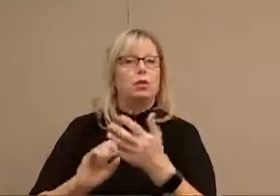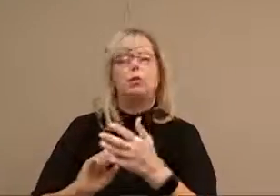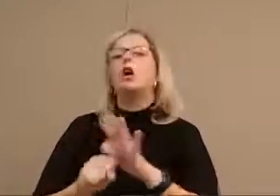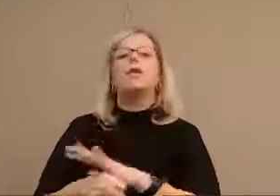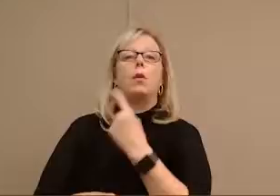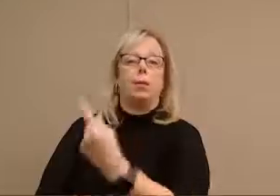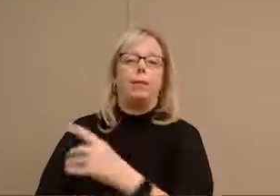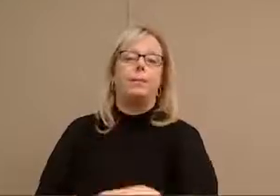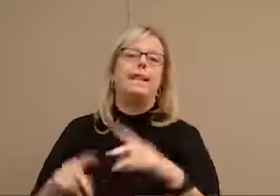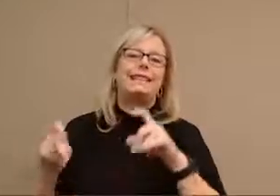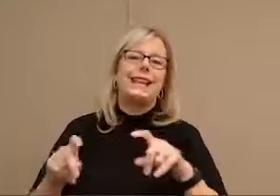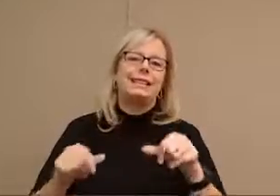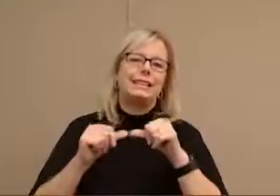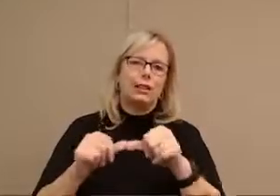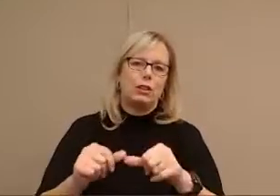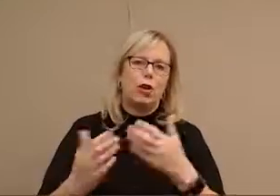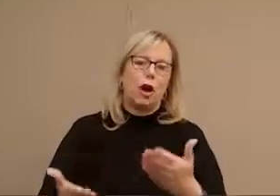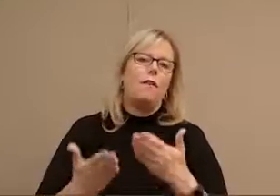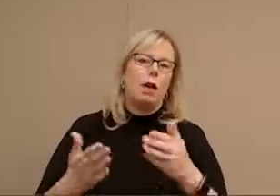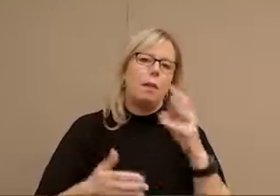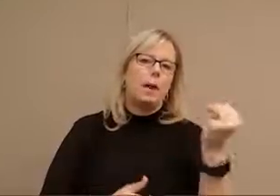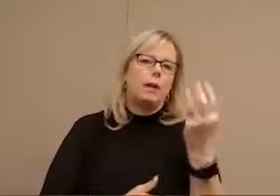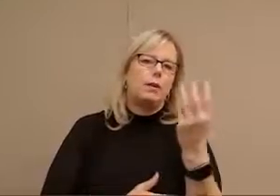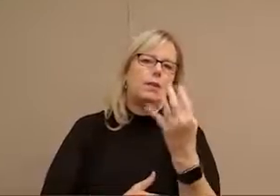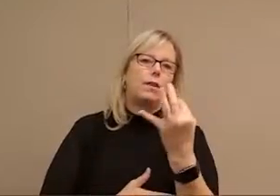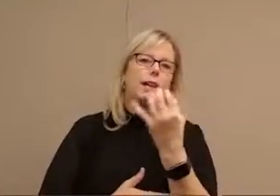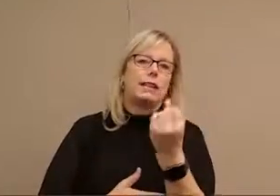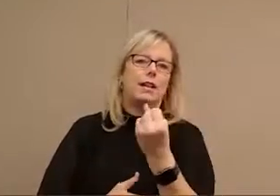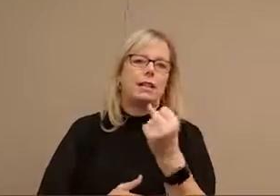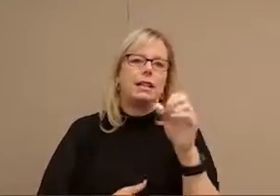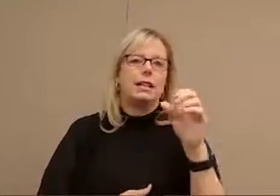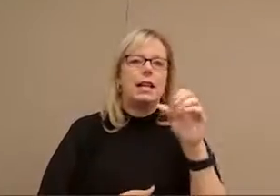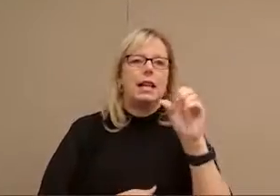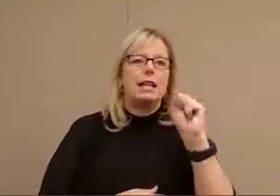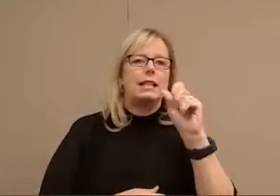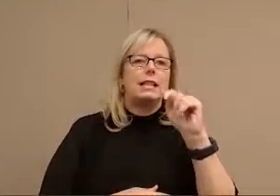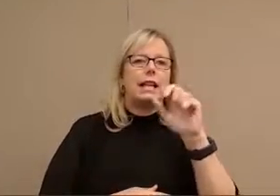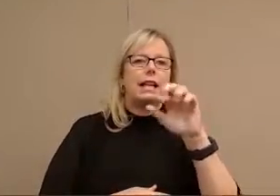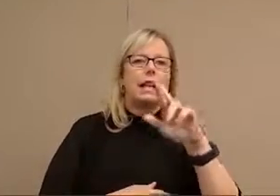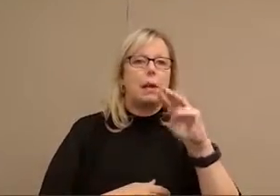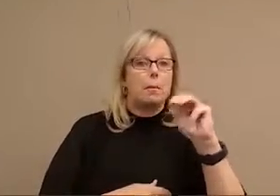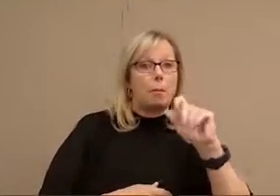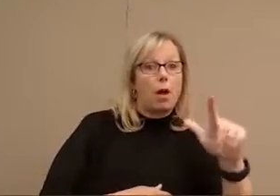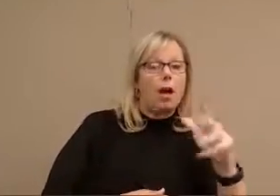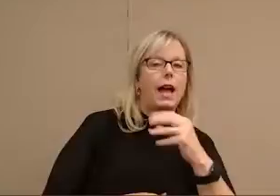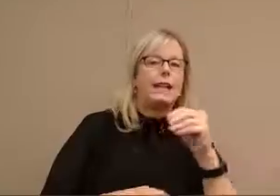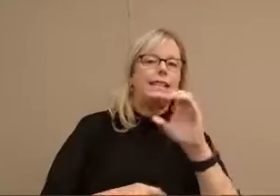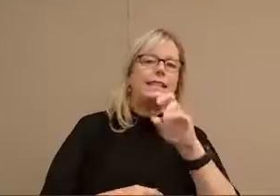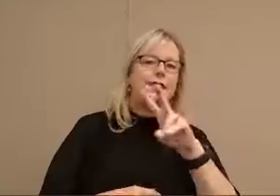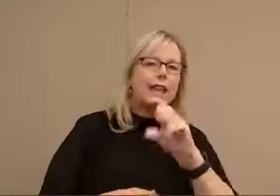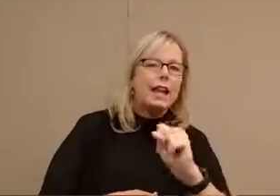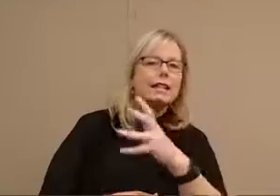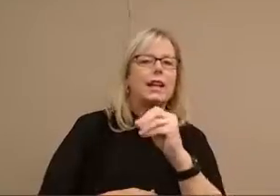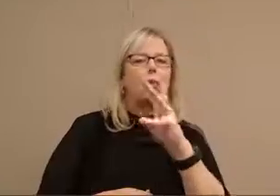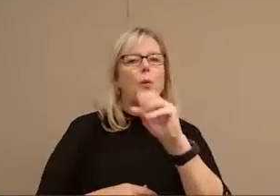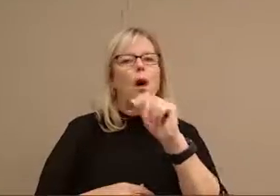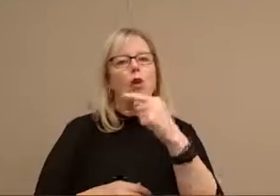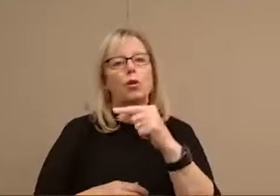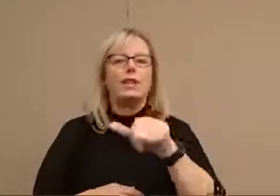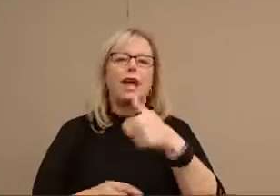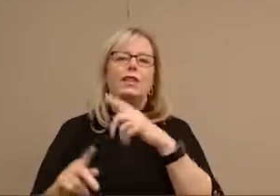continues to be offered Monday, Wednesday, Friday, and Saturday at St. Clair Square, as well as MedExpress, CVS, Walgreens, and a variety of other providers in our